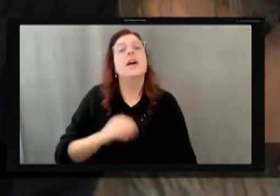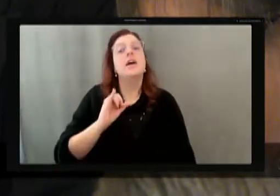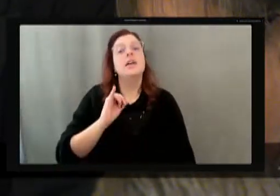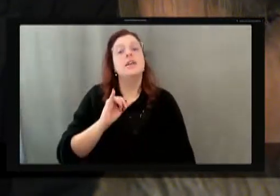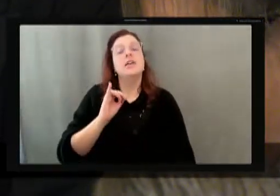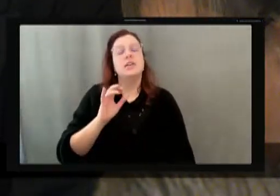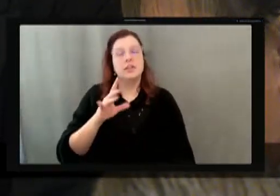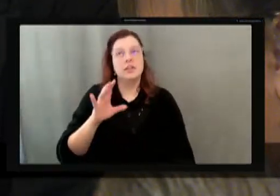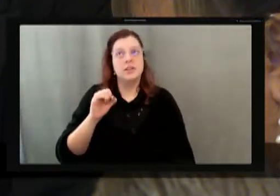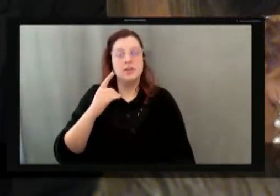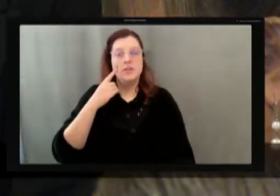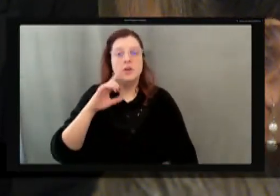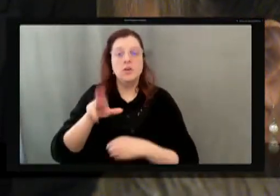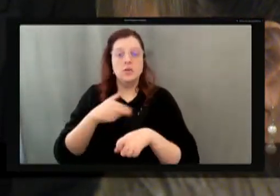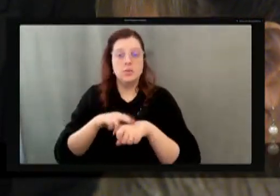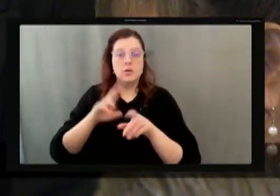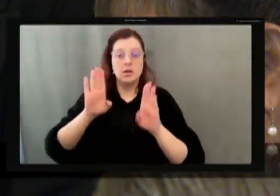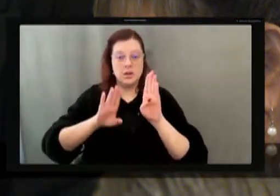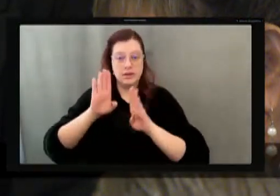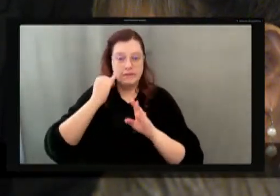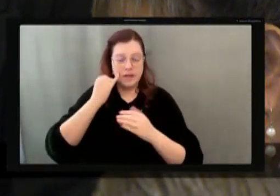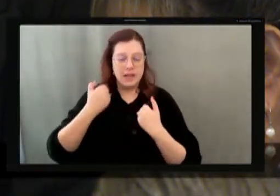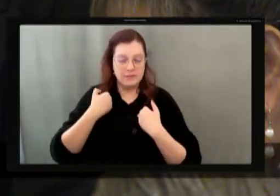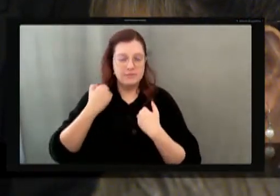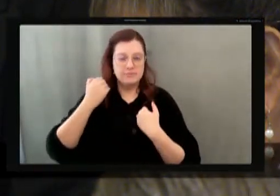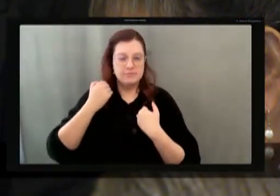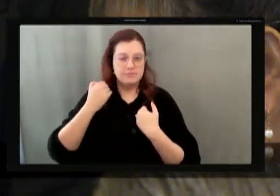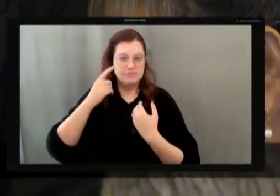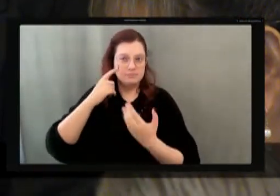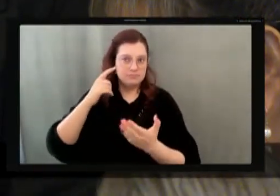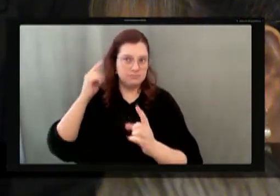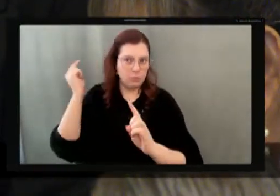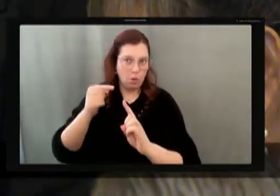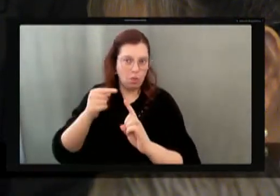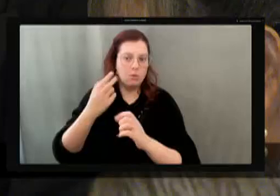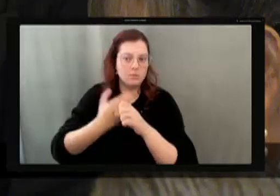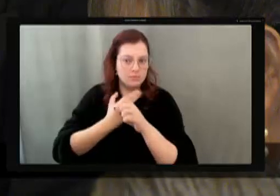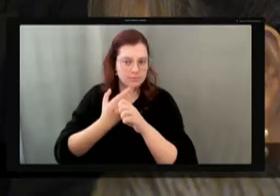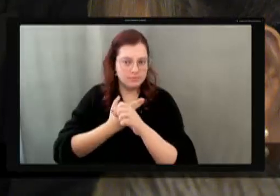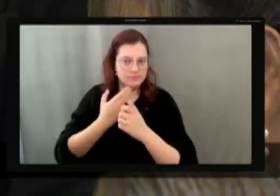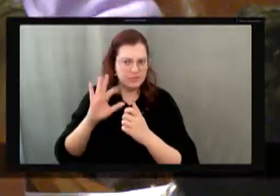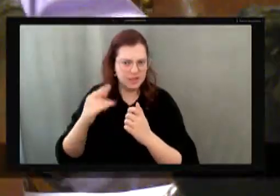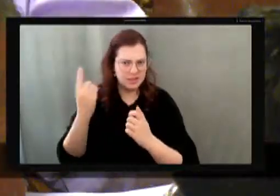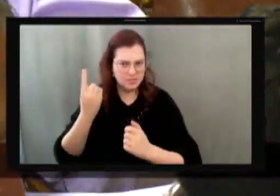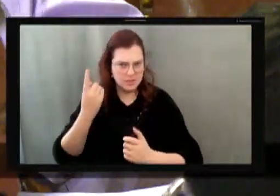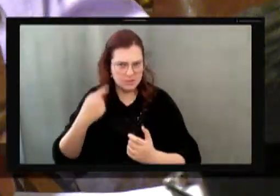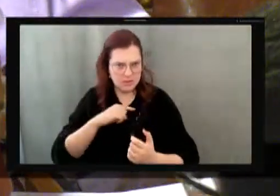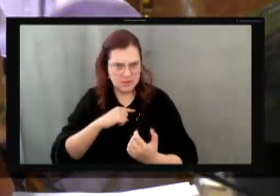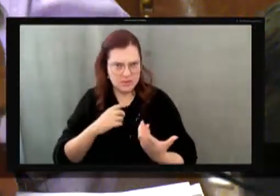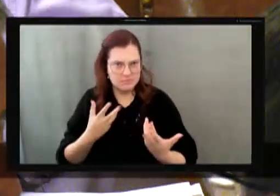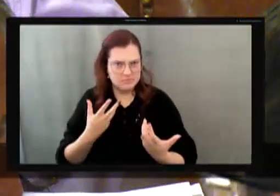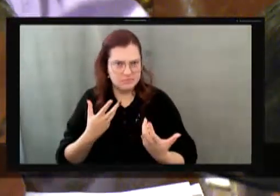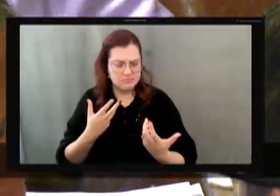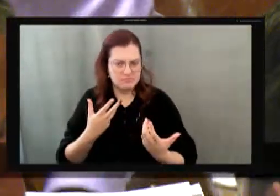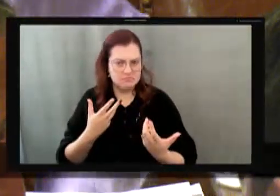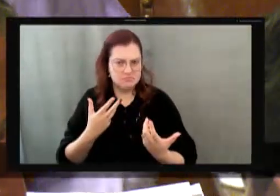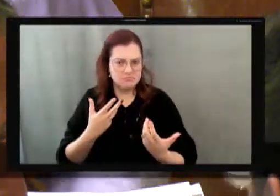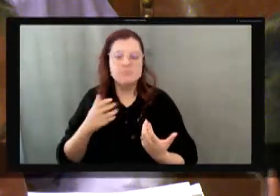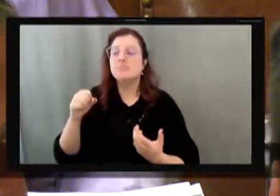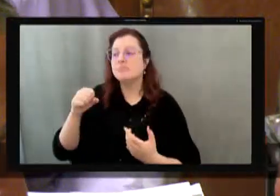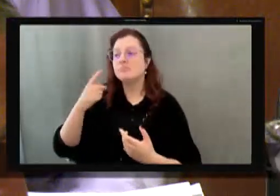auctions, if there's an intended use, is that something that we? So for the regular, there could be